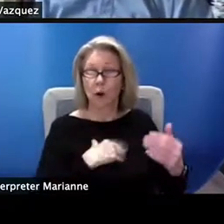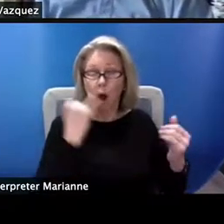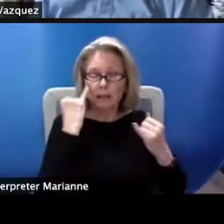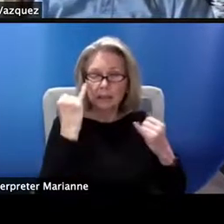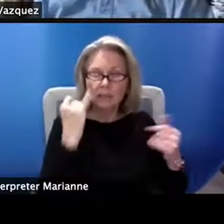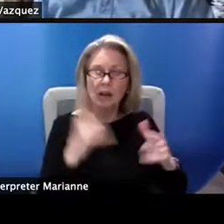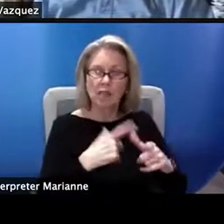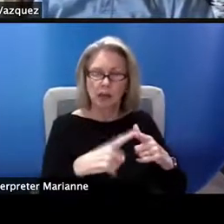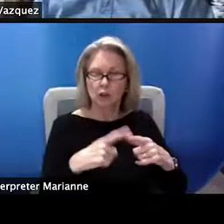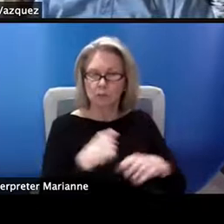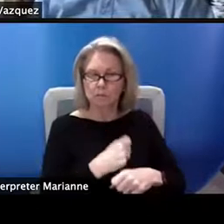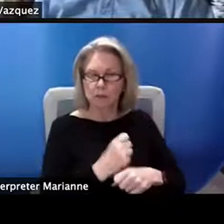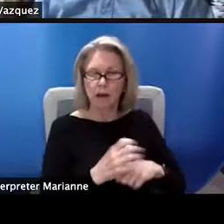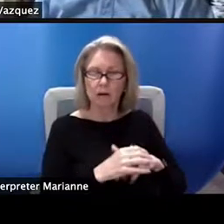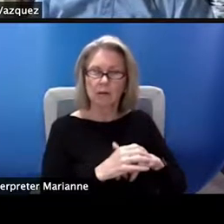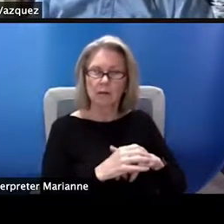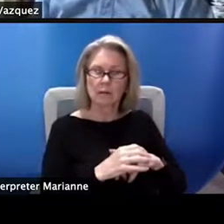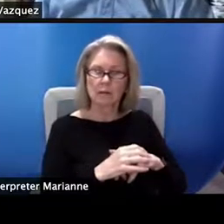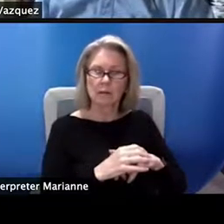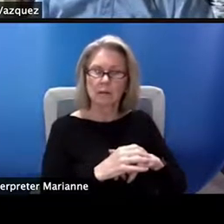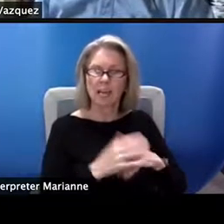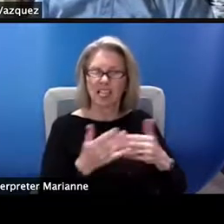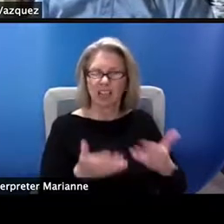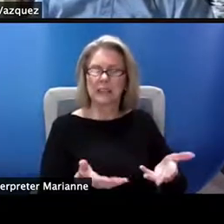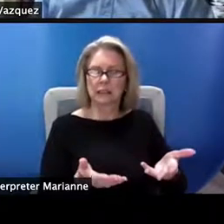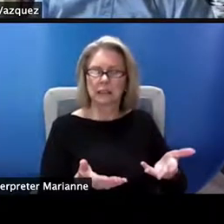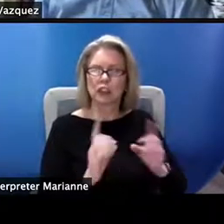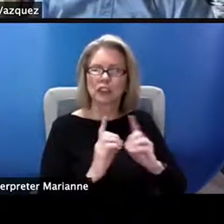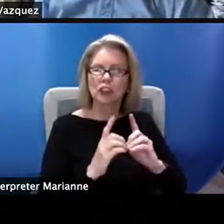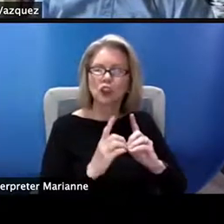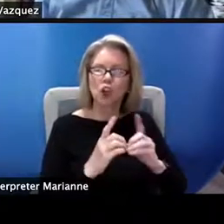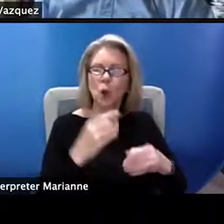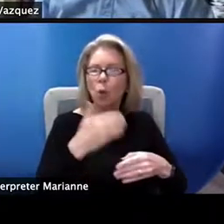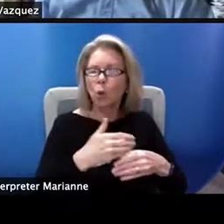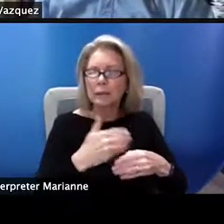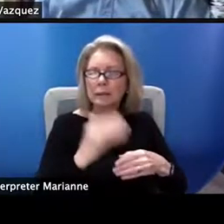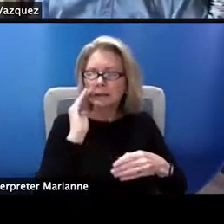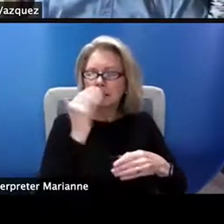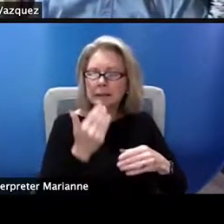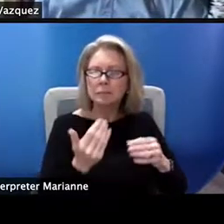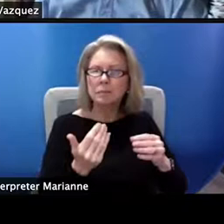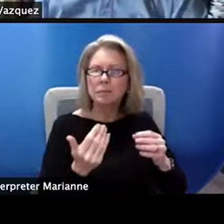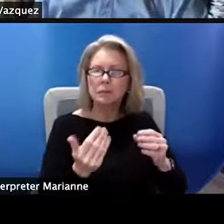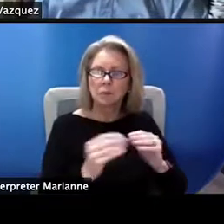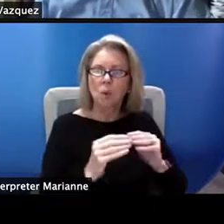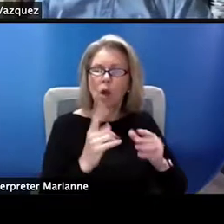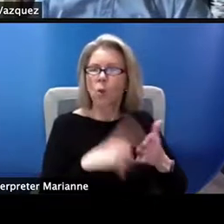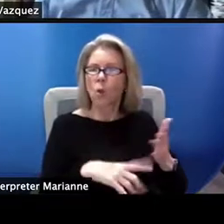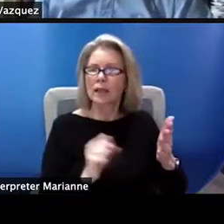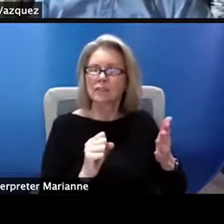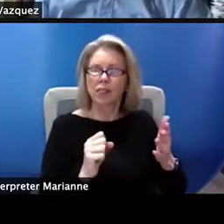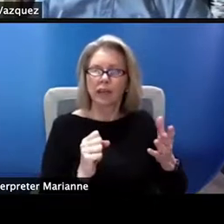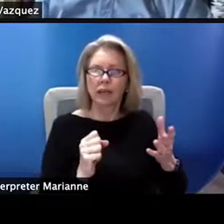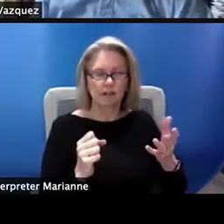then to make this digital windows seems like more closer, like what is the tangible things that